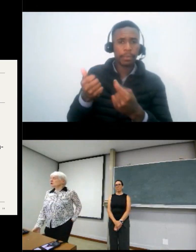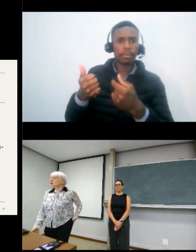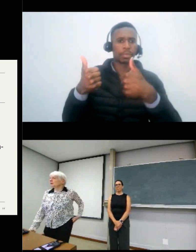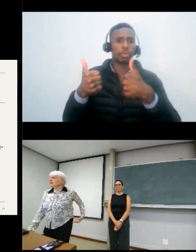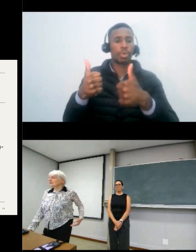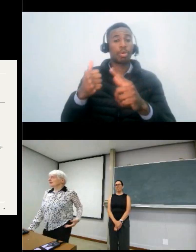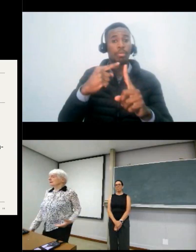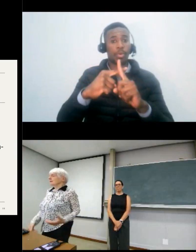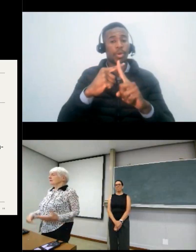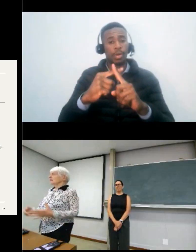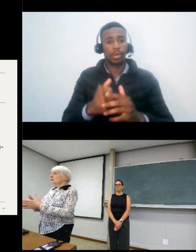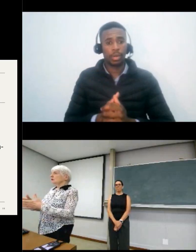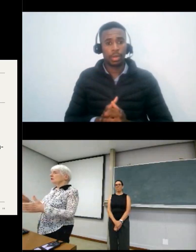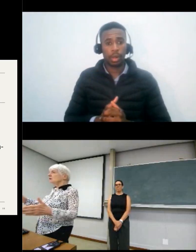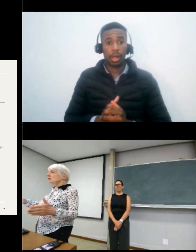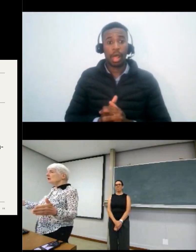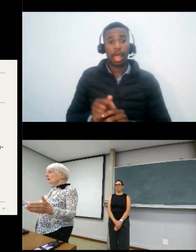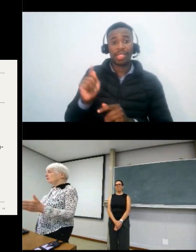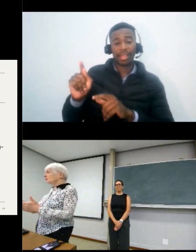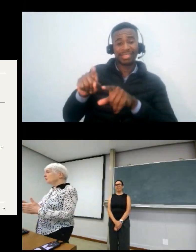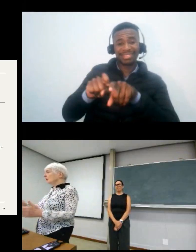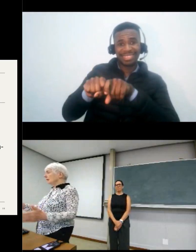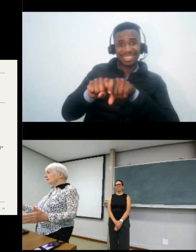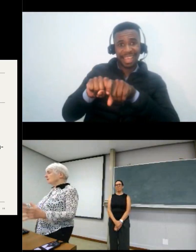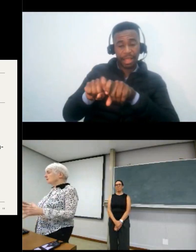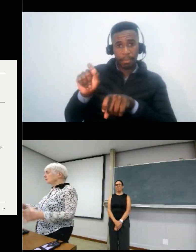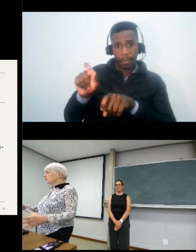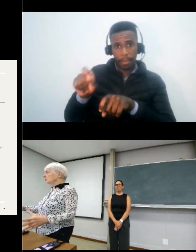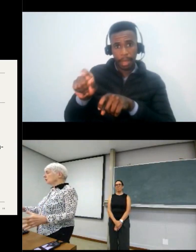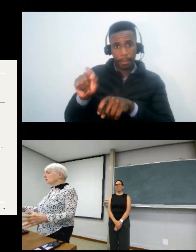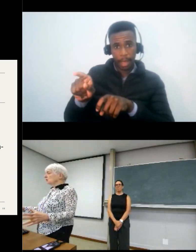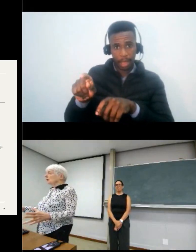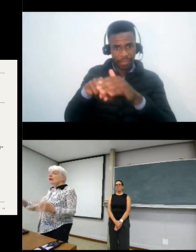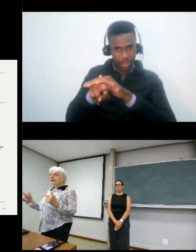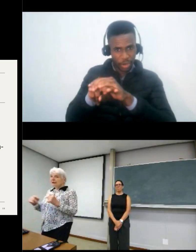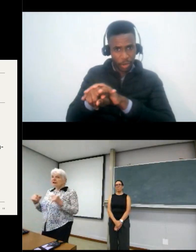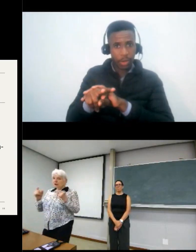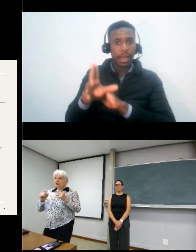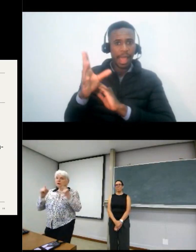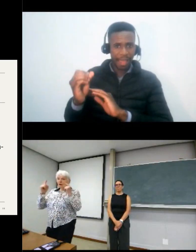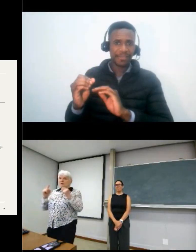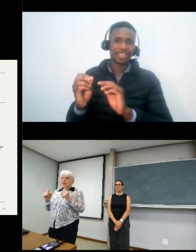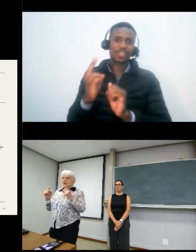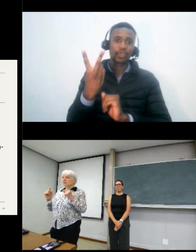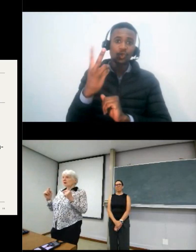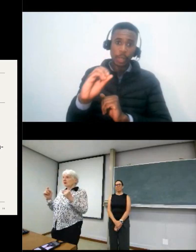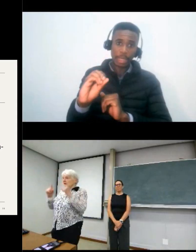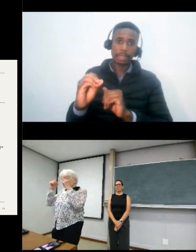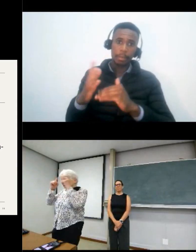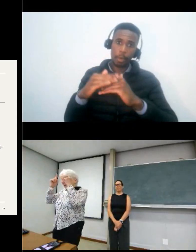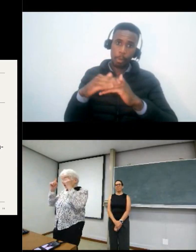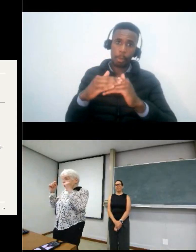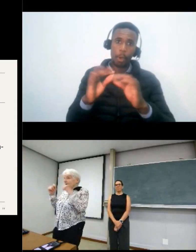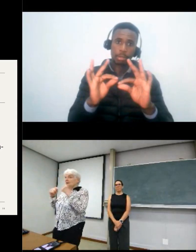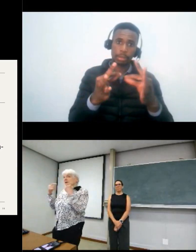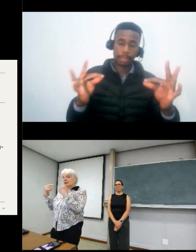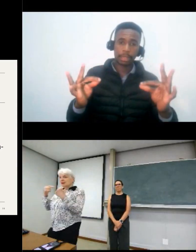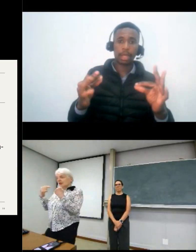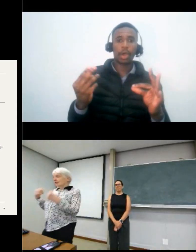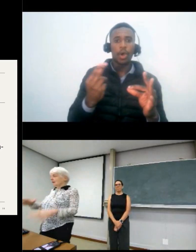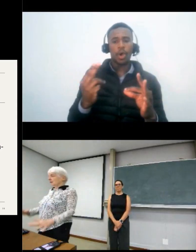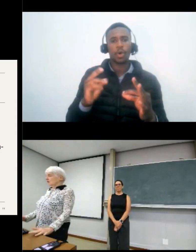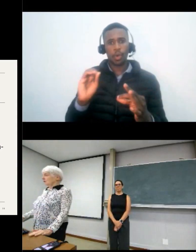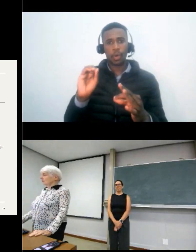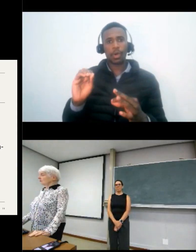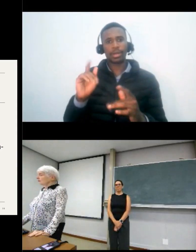In this test, there are 20 sentences which have different lengths and different structure, and they include non-manual markers, right? The eyebrows,